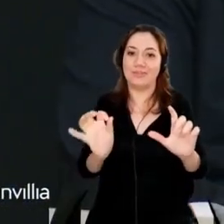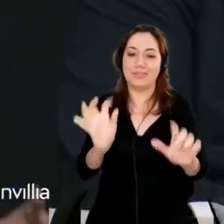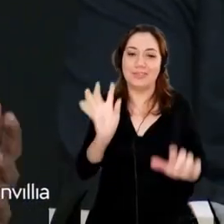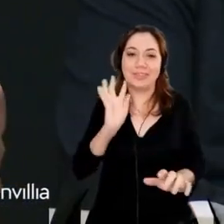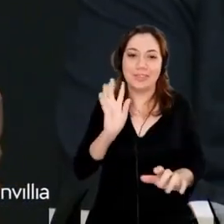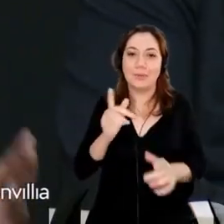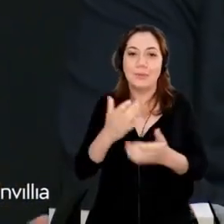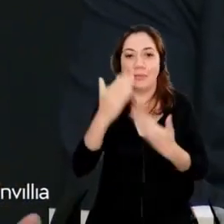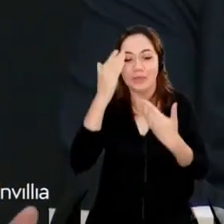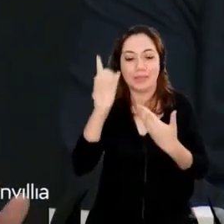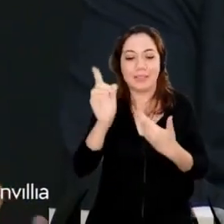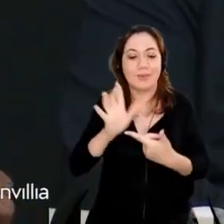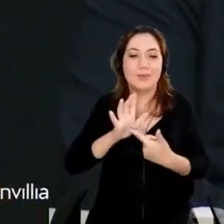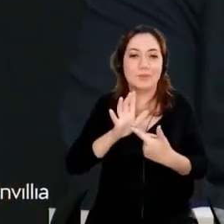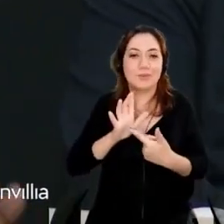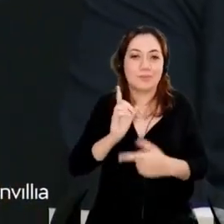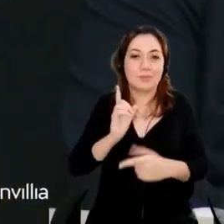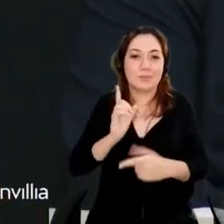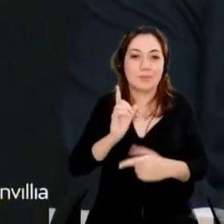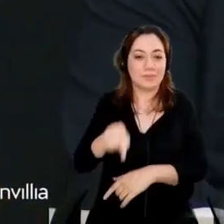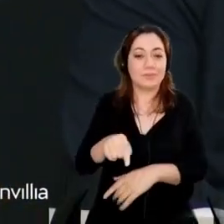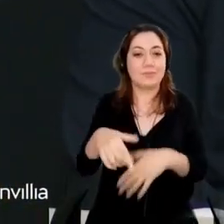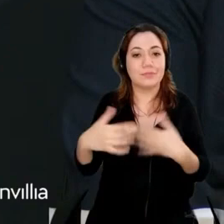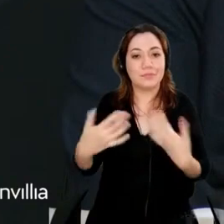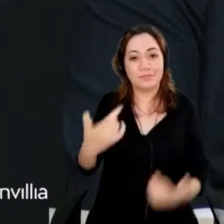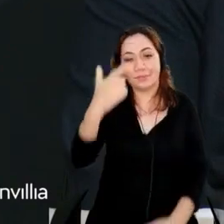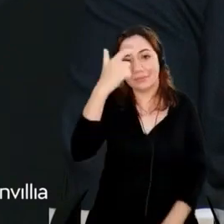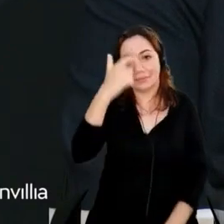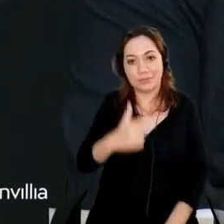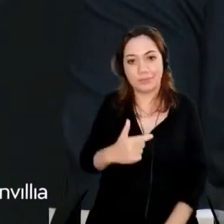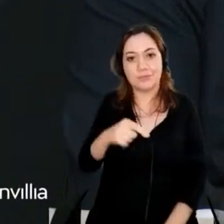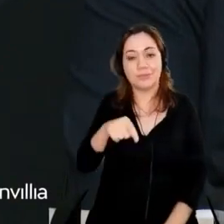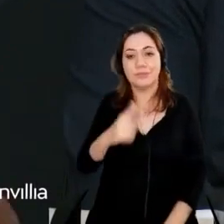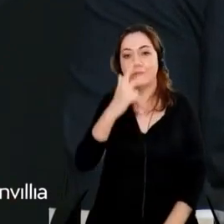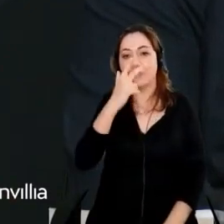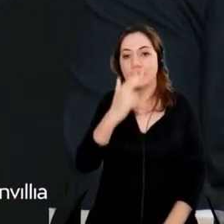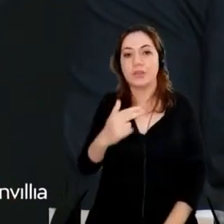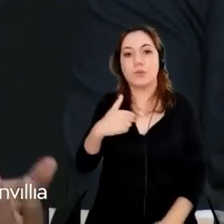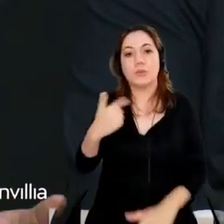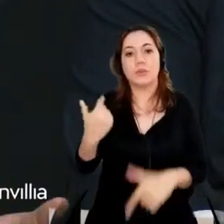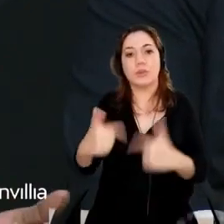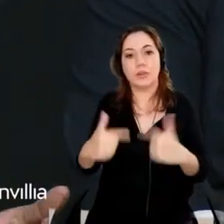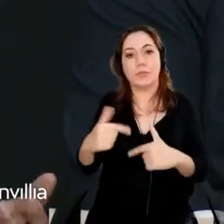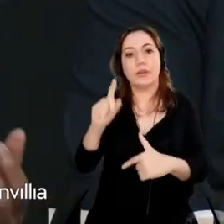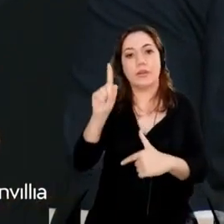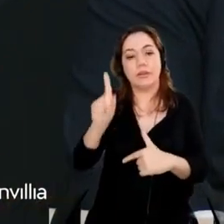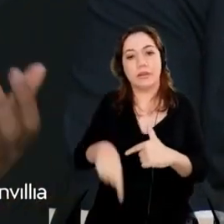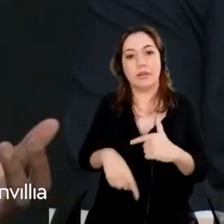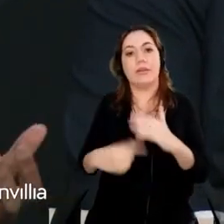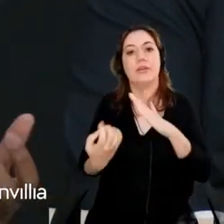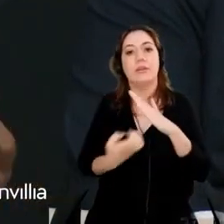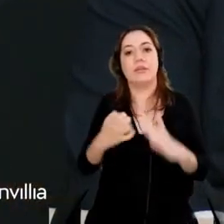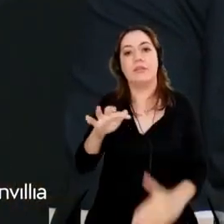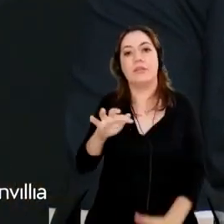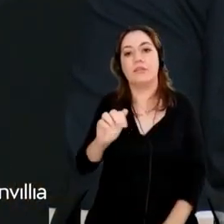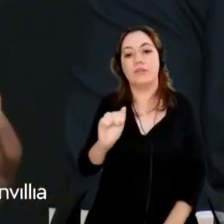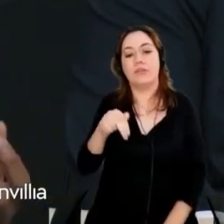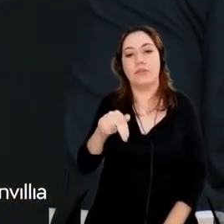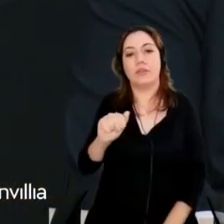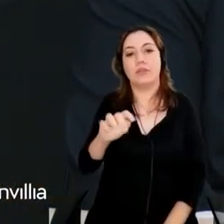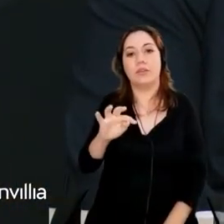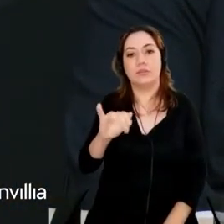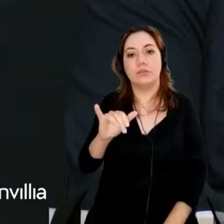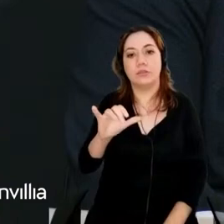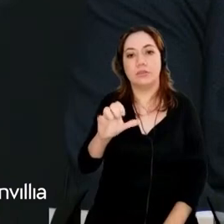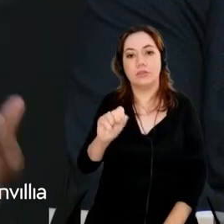guess. I'm Shashank. I work for a company called Fanatics. We are the biggest